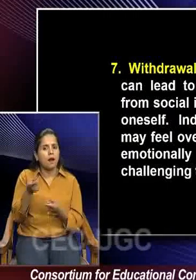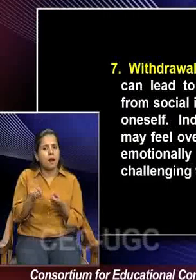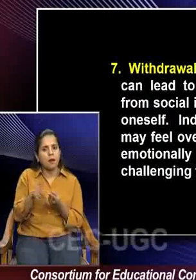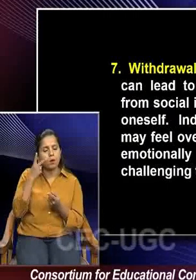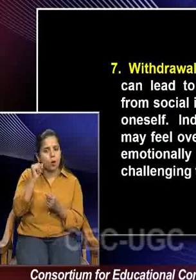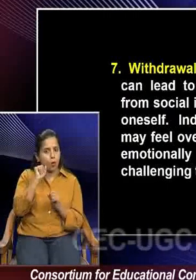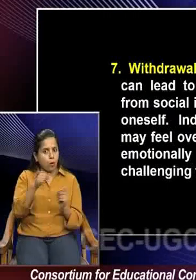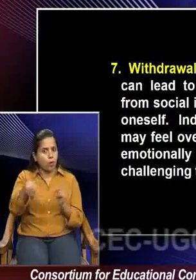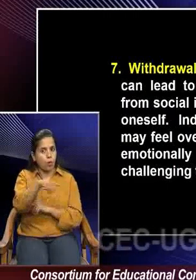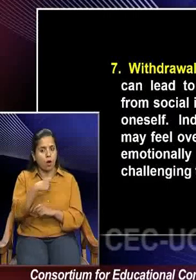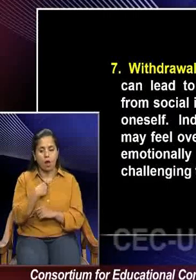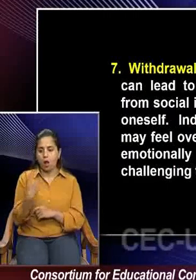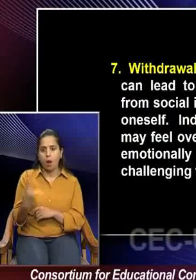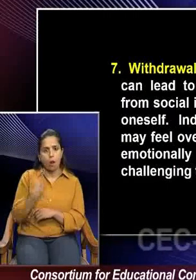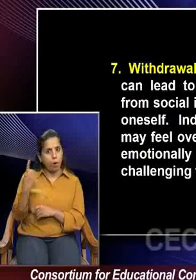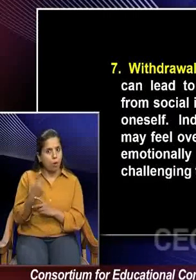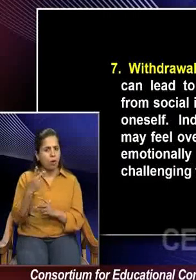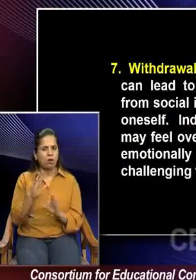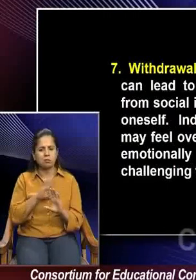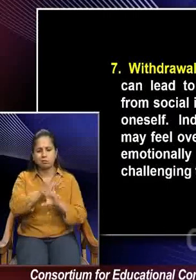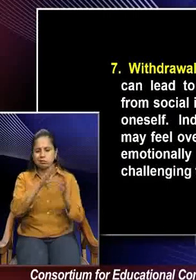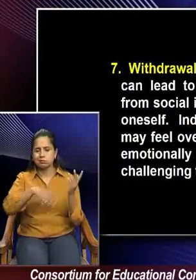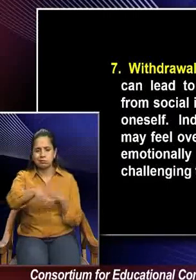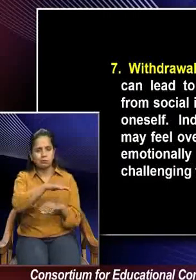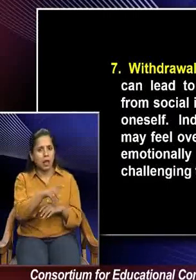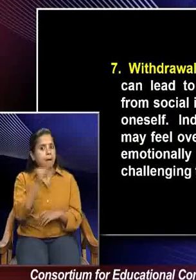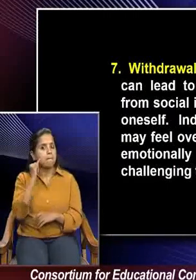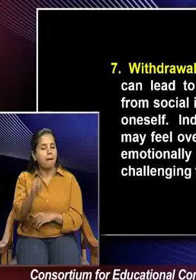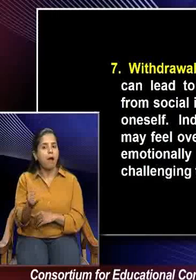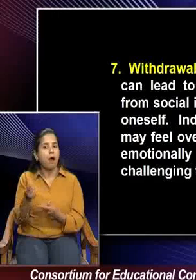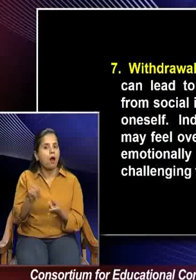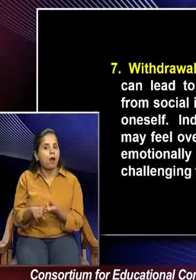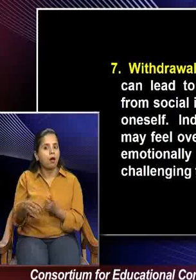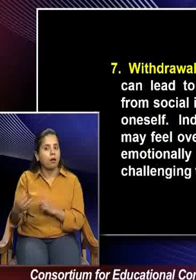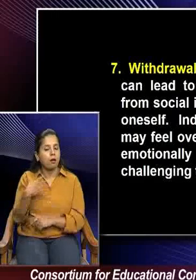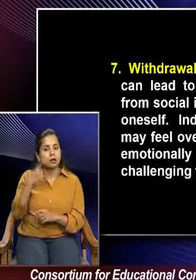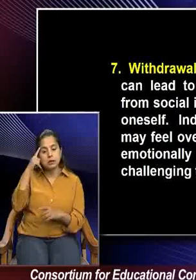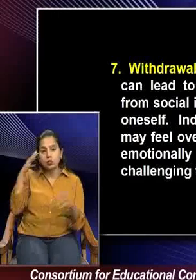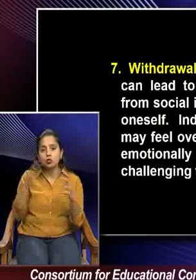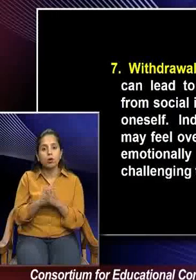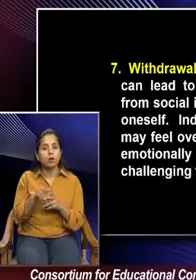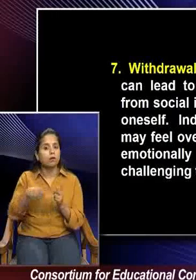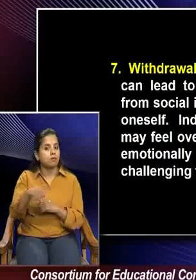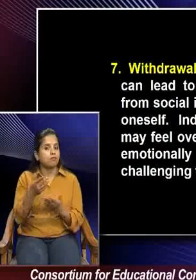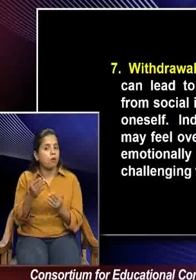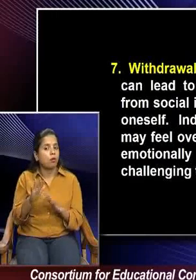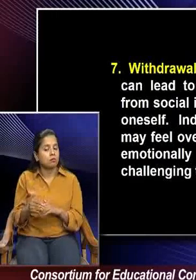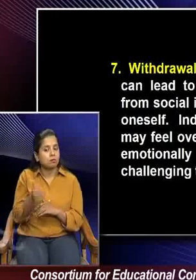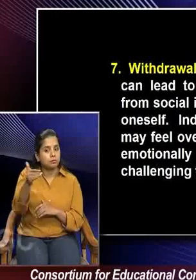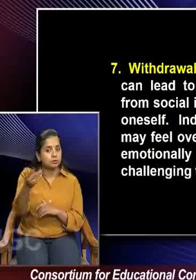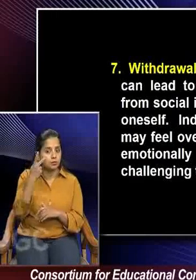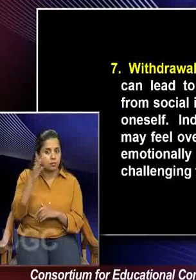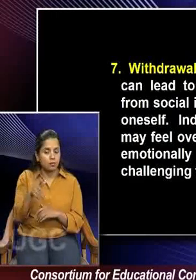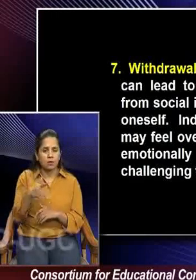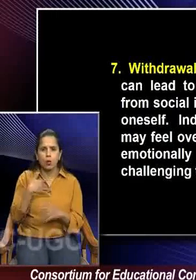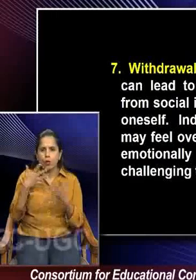and isolation. The bad effect of stress can lead to a